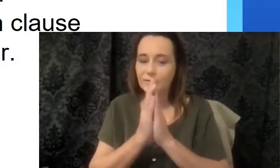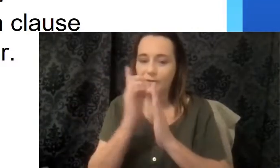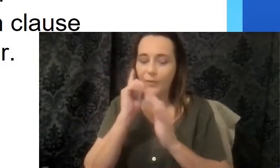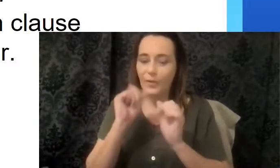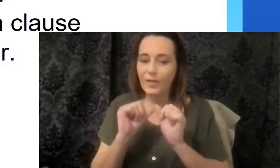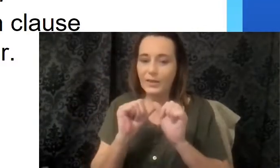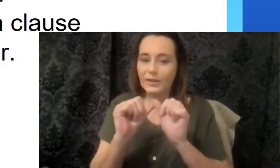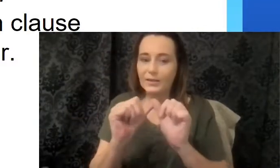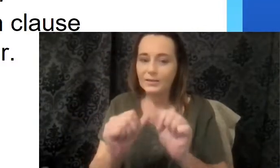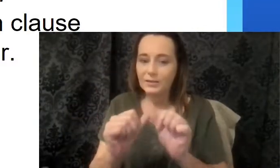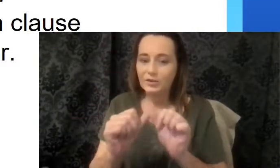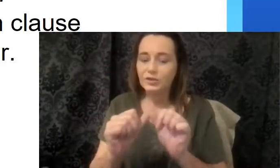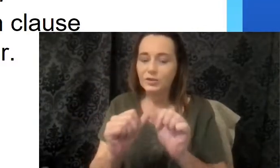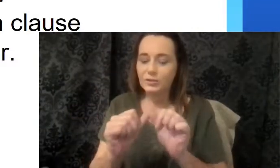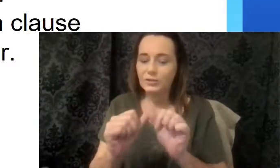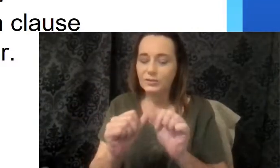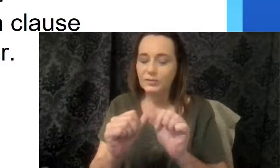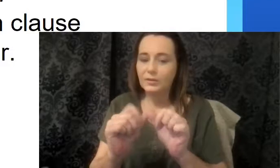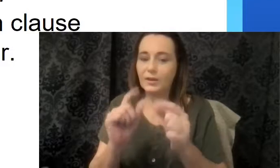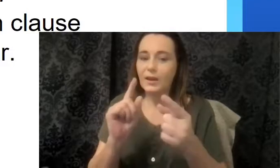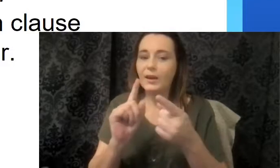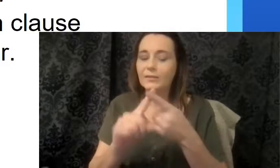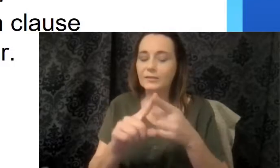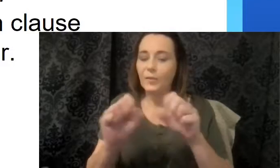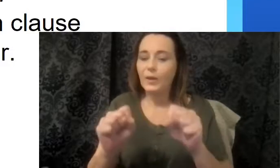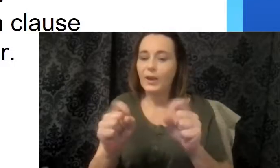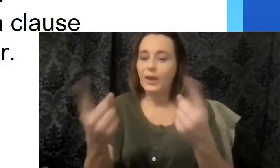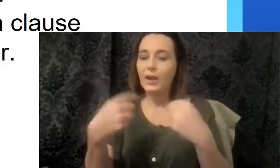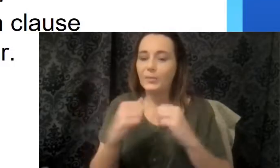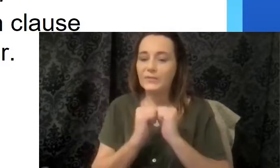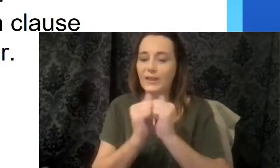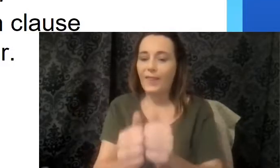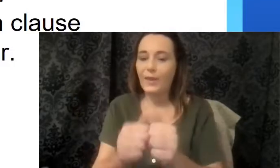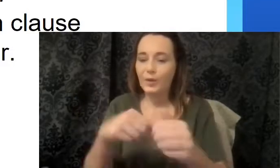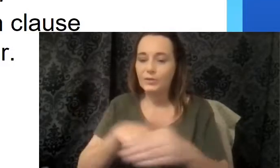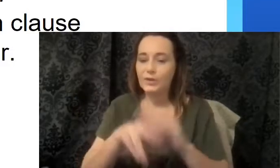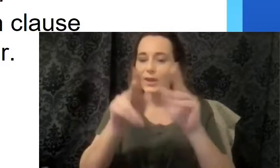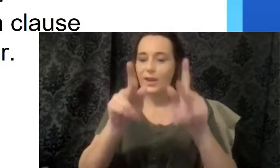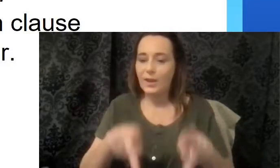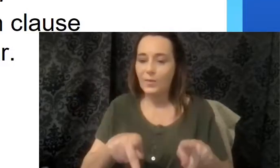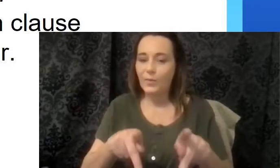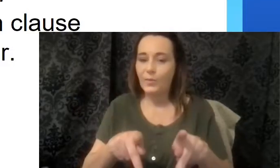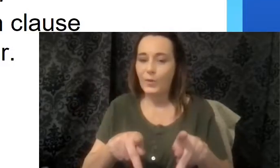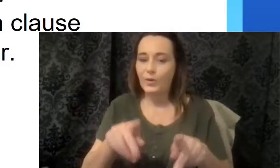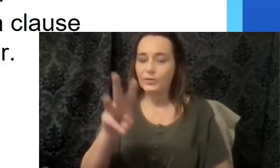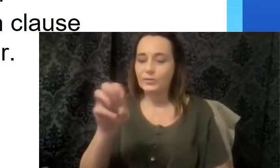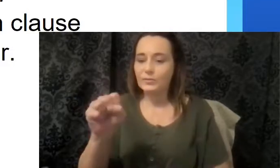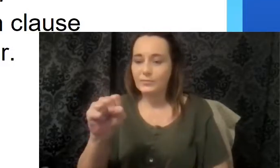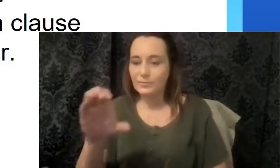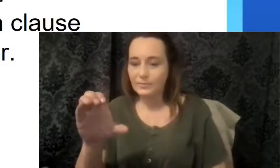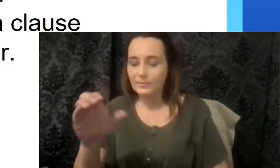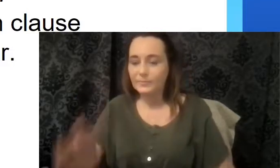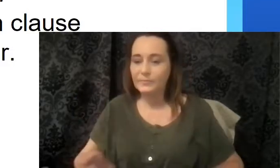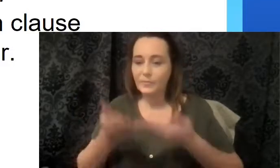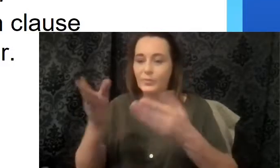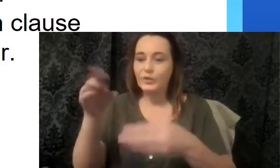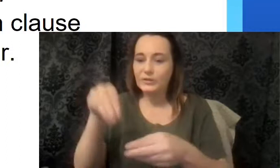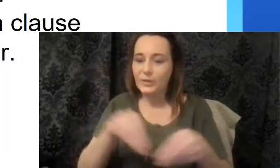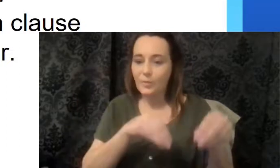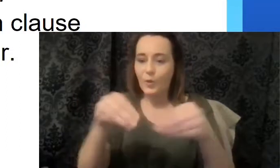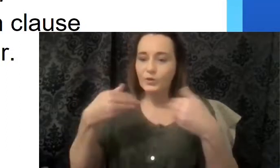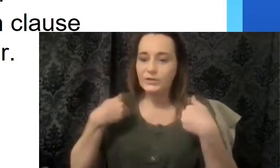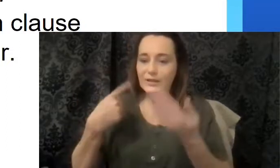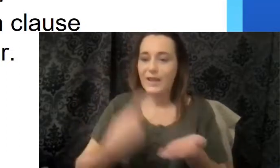the moratorium until we can come together as a in-person conference and present motions and have discussions.